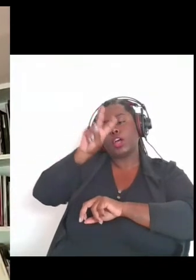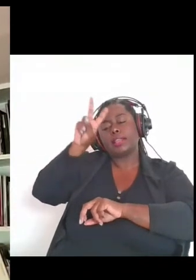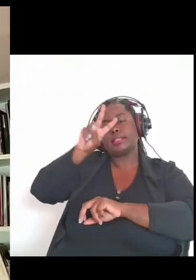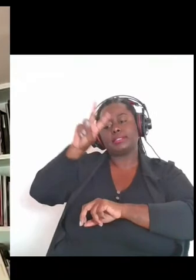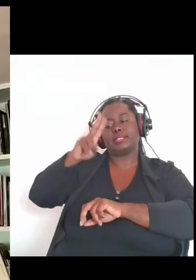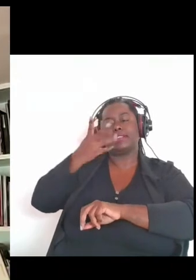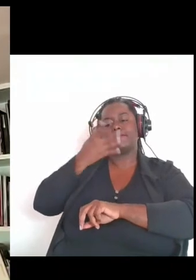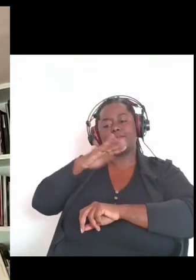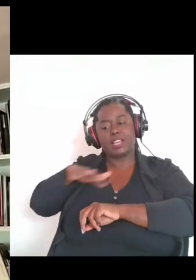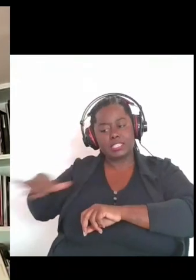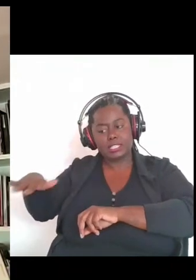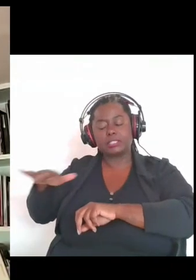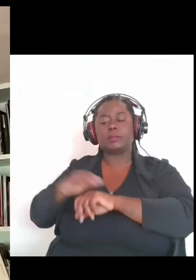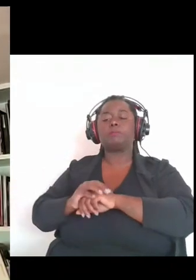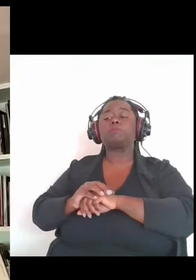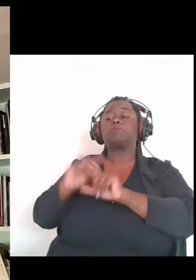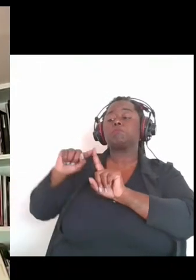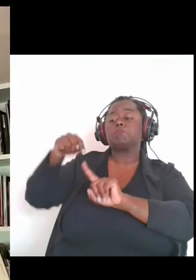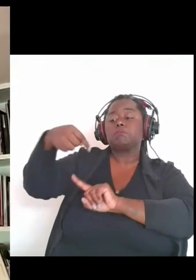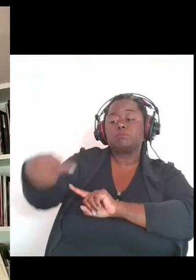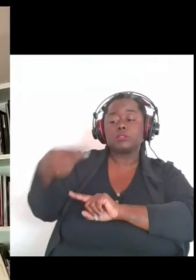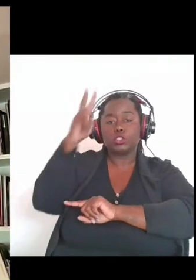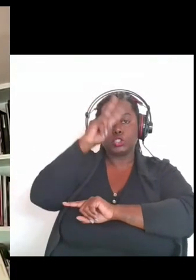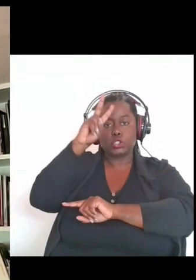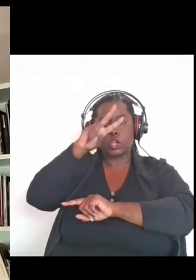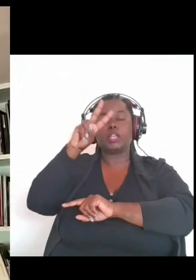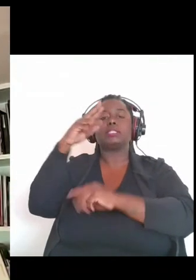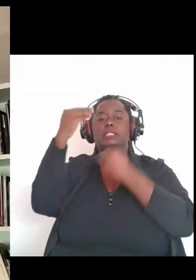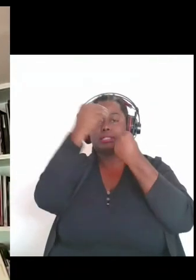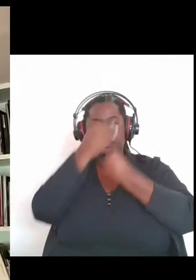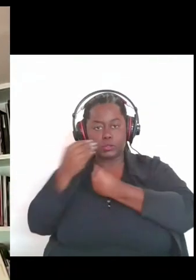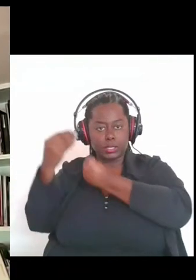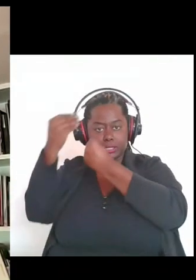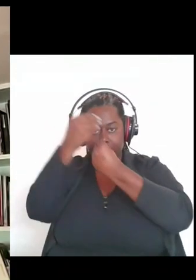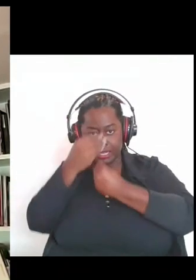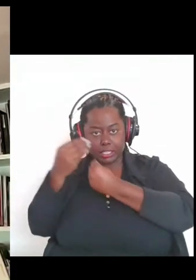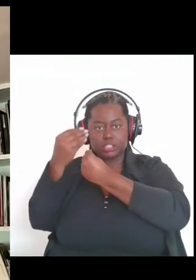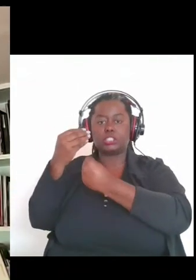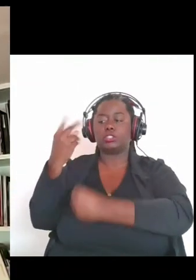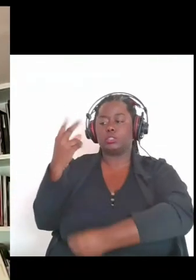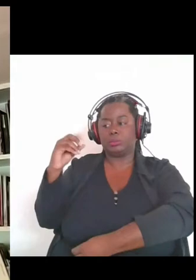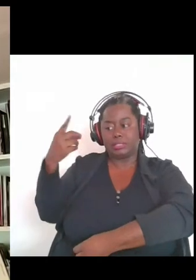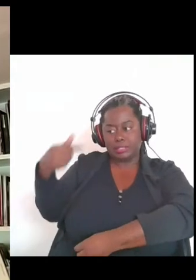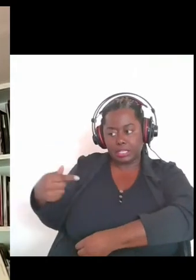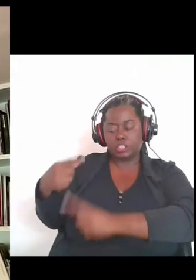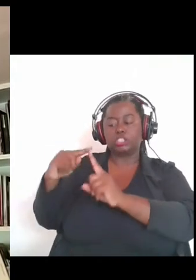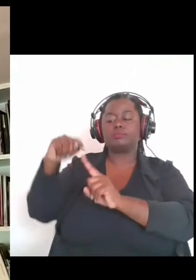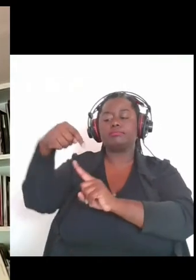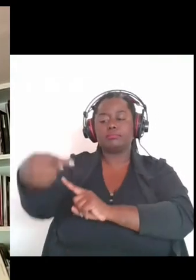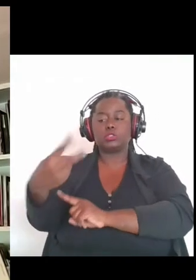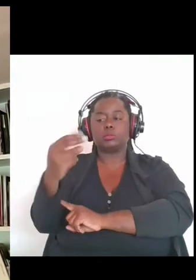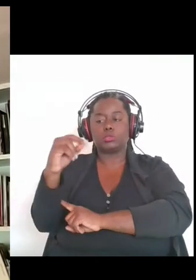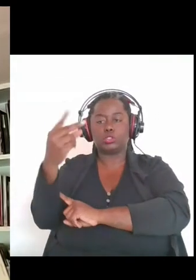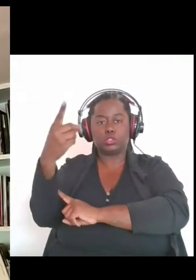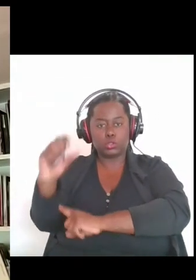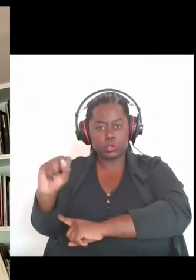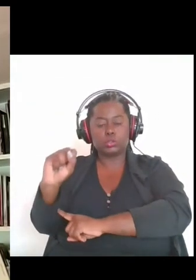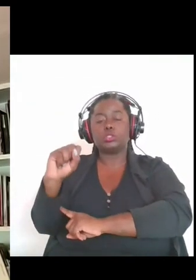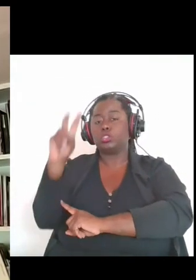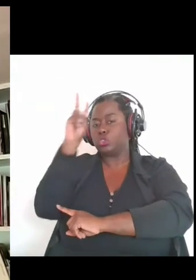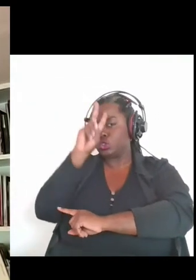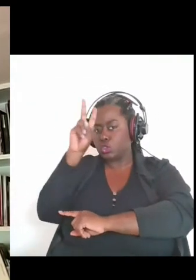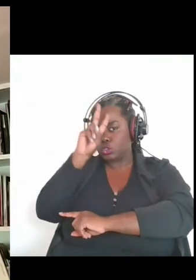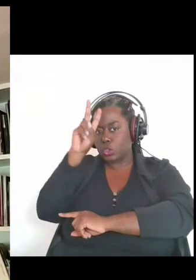Childhood histories and in 2017 sexuality histories 2018 effort Atlantic histories